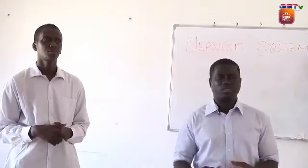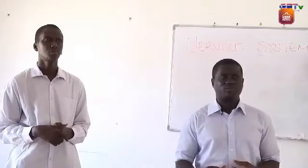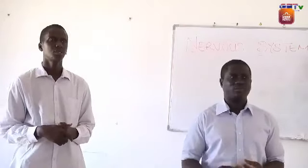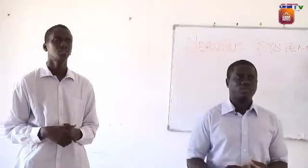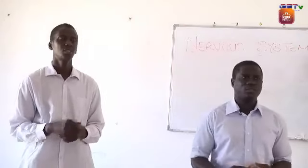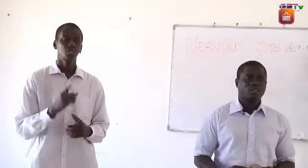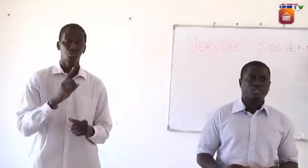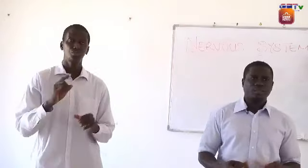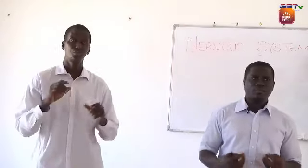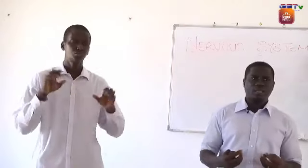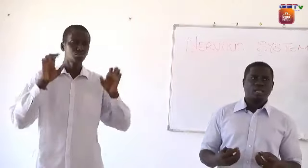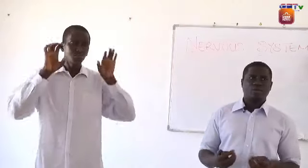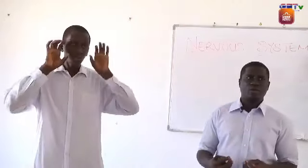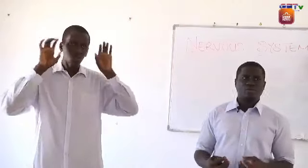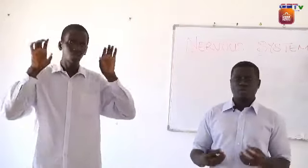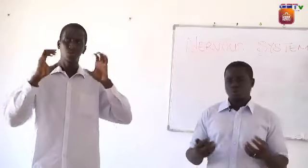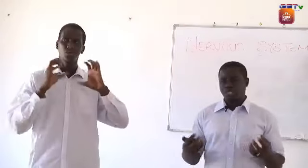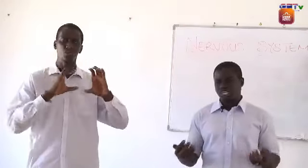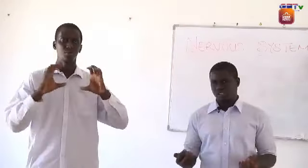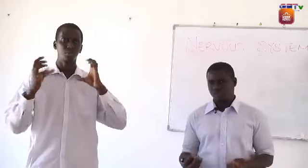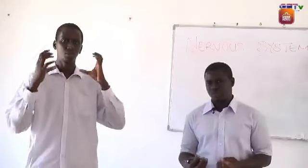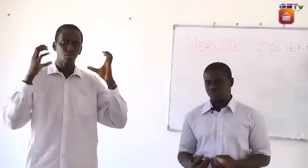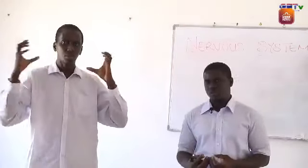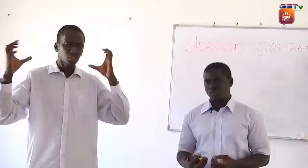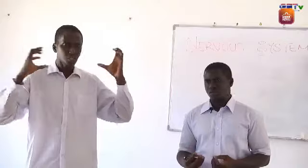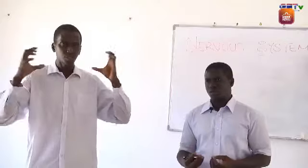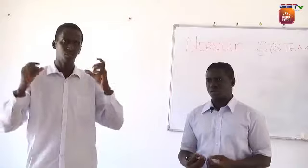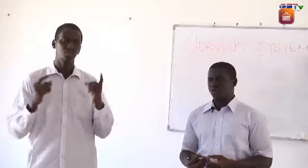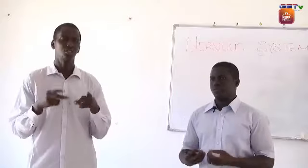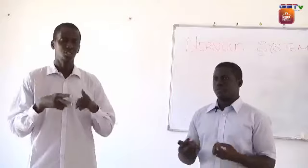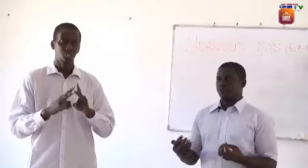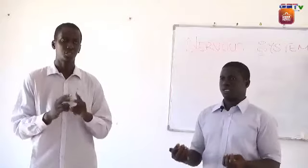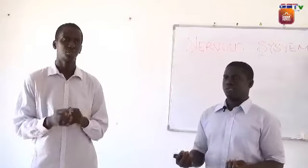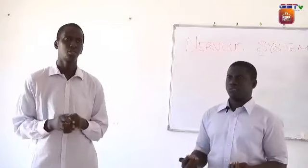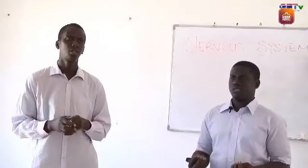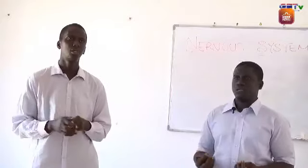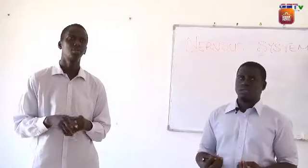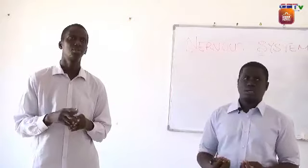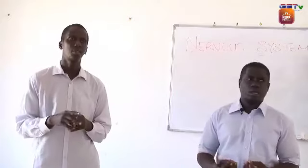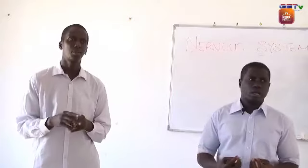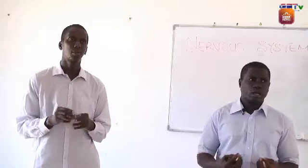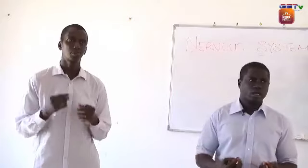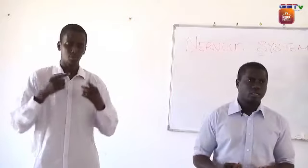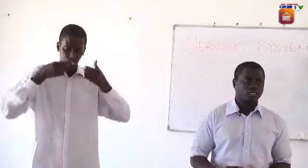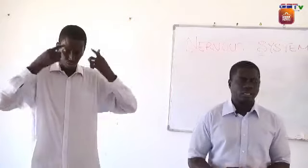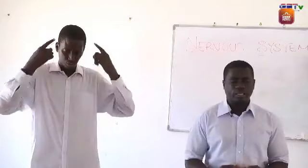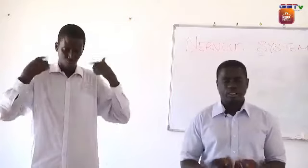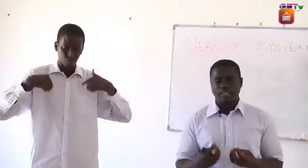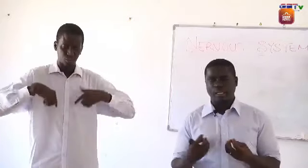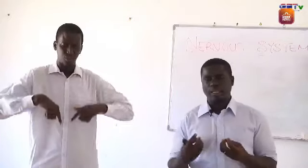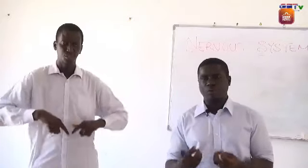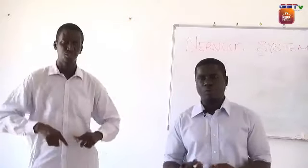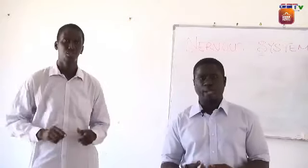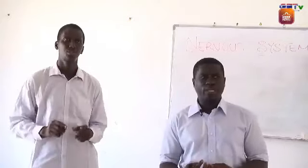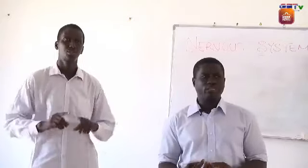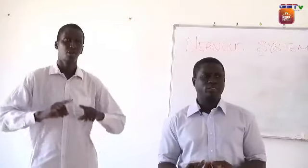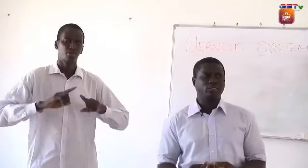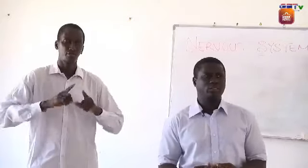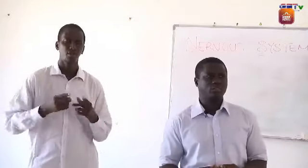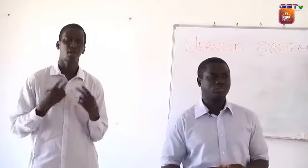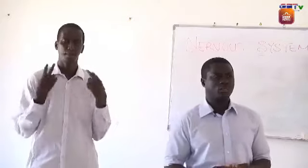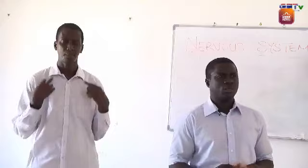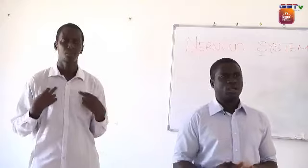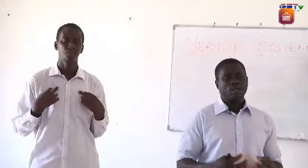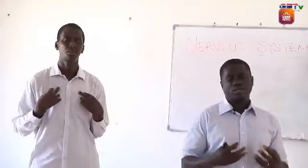screen, system, fingerprint home lock, bring and about a lot the more. Coordination visit our office at of Senegambia Kololi Highway and get a free site visit tour,